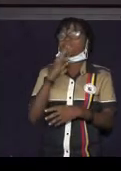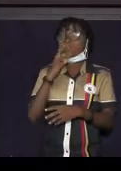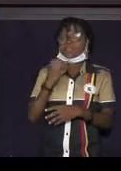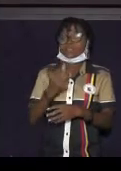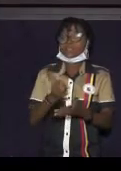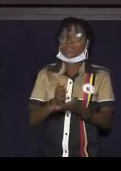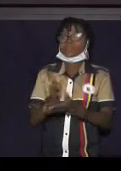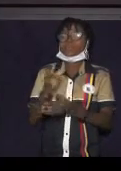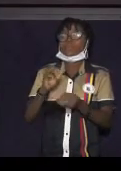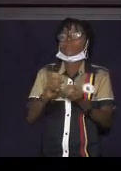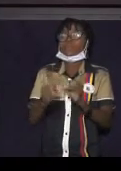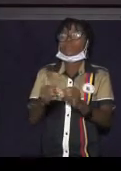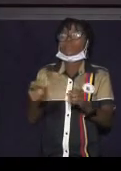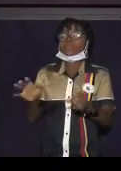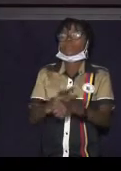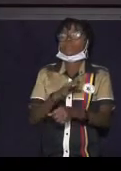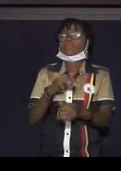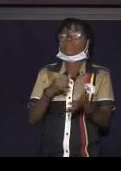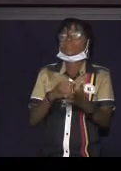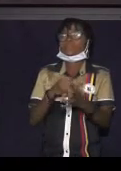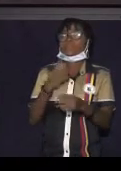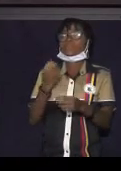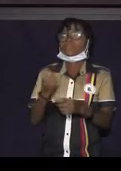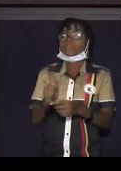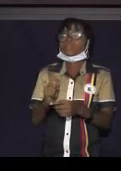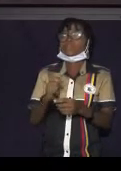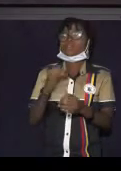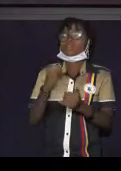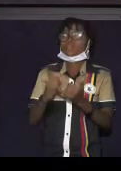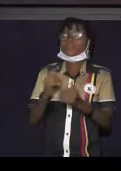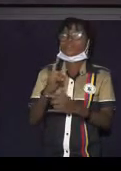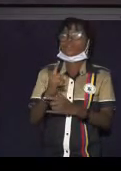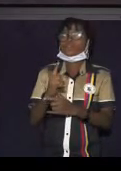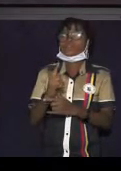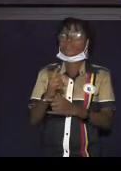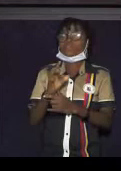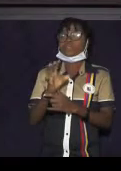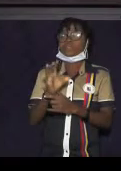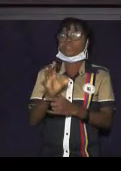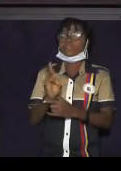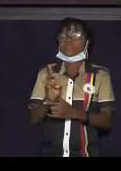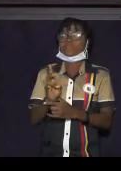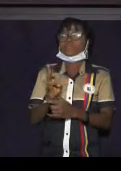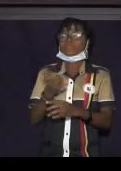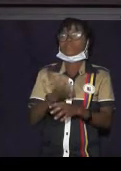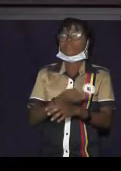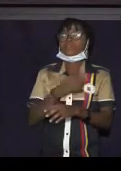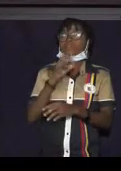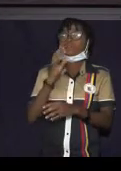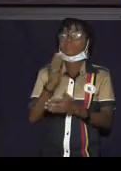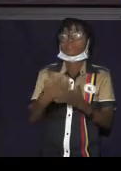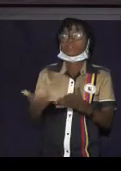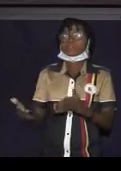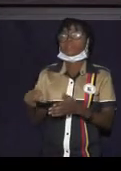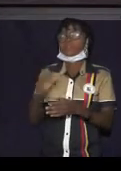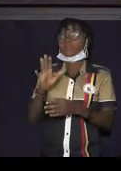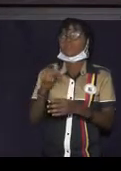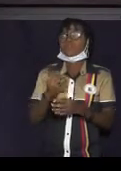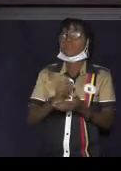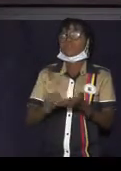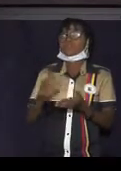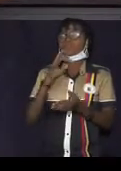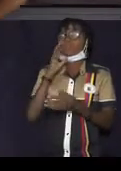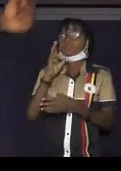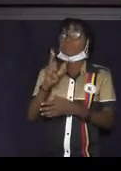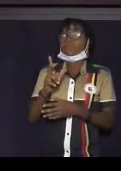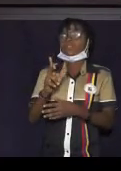number to fill this. The last one, 7 times something minus 3 is 39. Now we are saying that